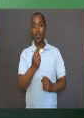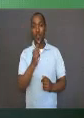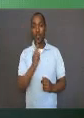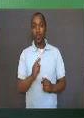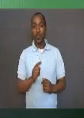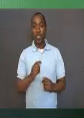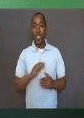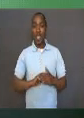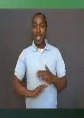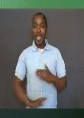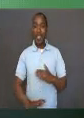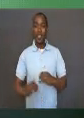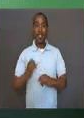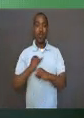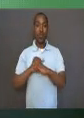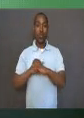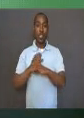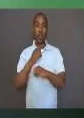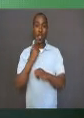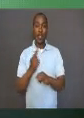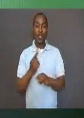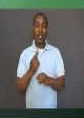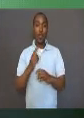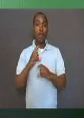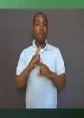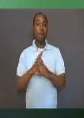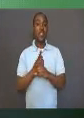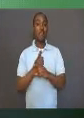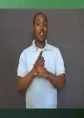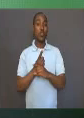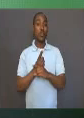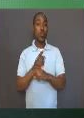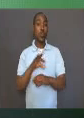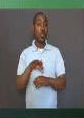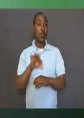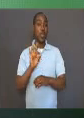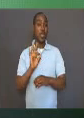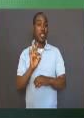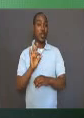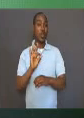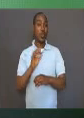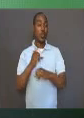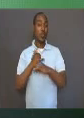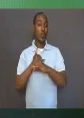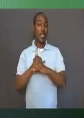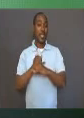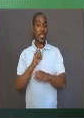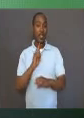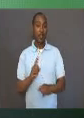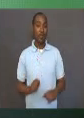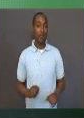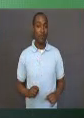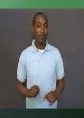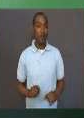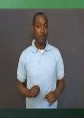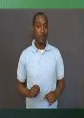Innate immunity is the natural resistance to a virus or bacteria that a person